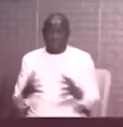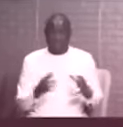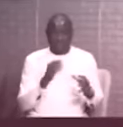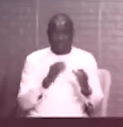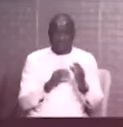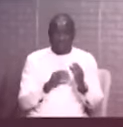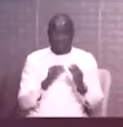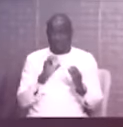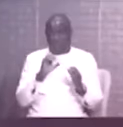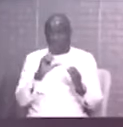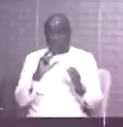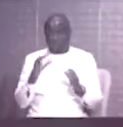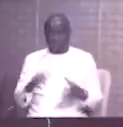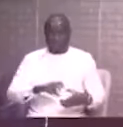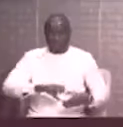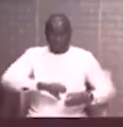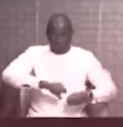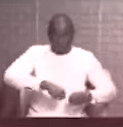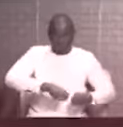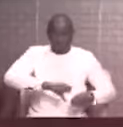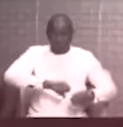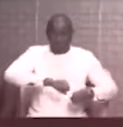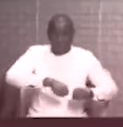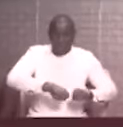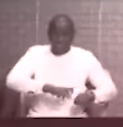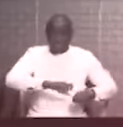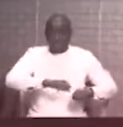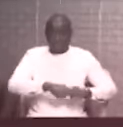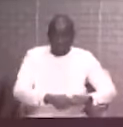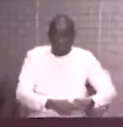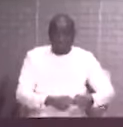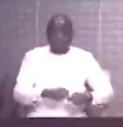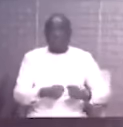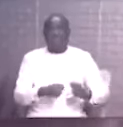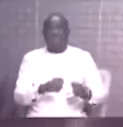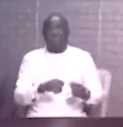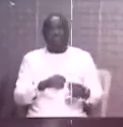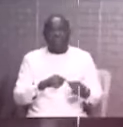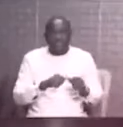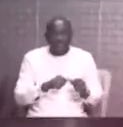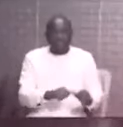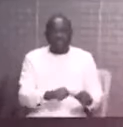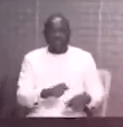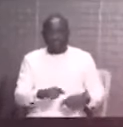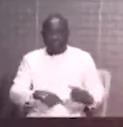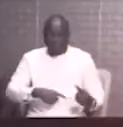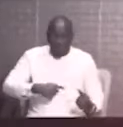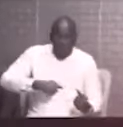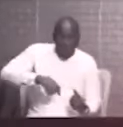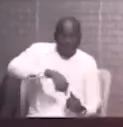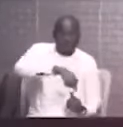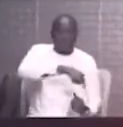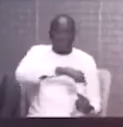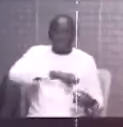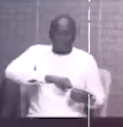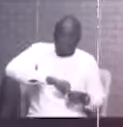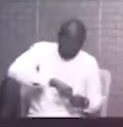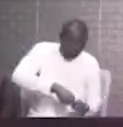in the squeezing and in that pressing, they will keep going round and pressing it.